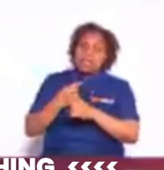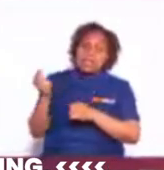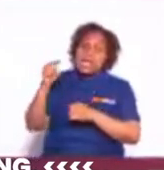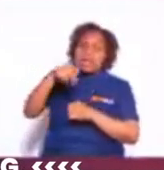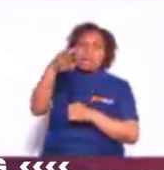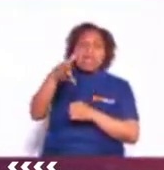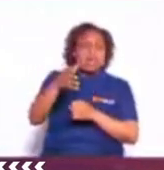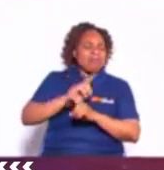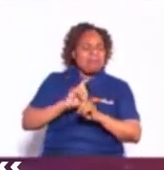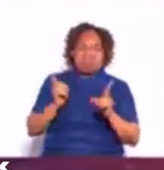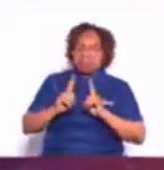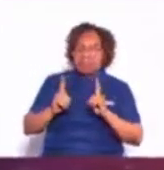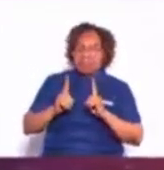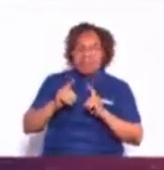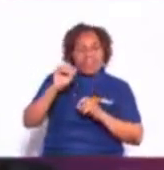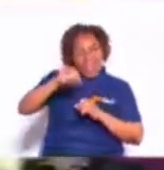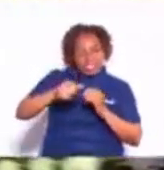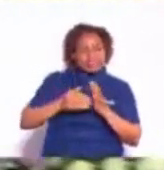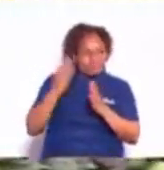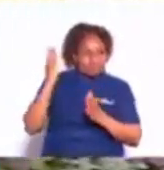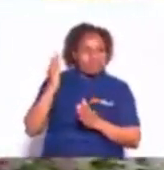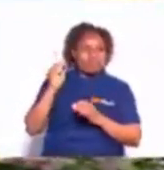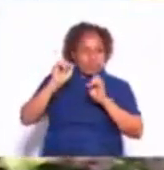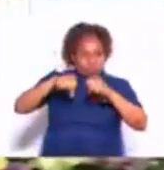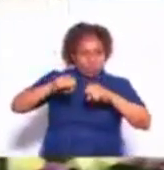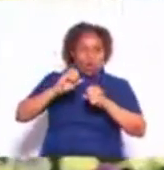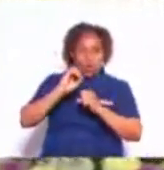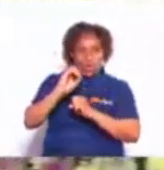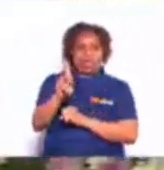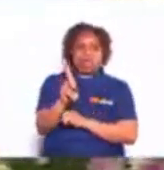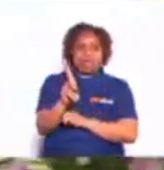anymore. Yes, you are quitting the job. It's okay.